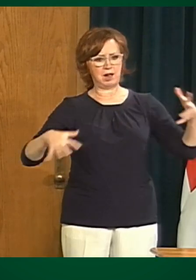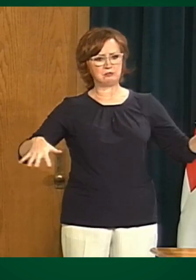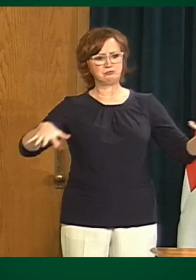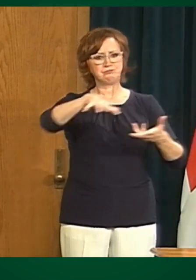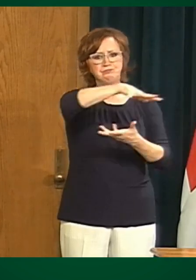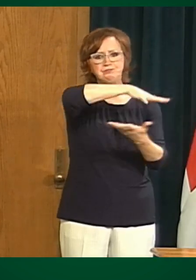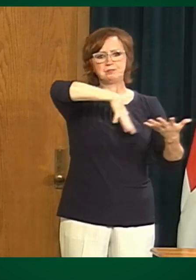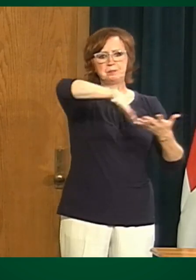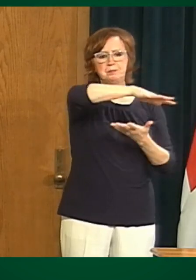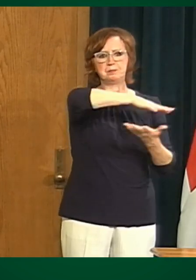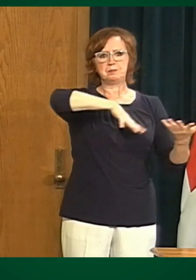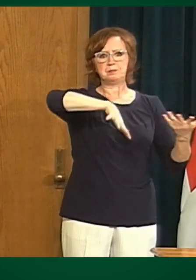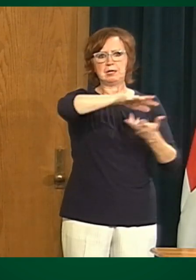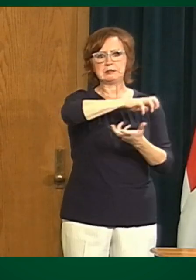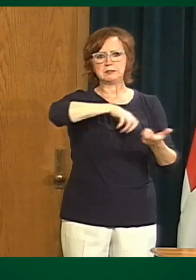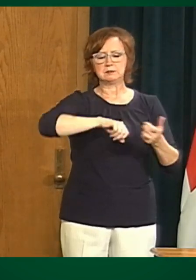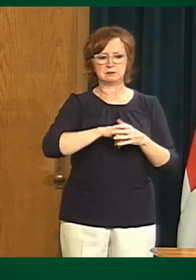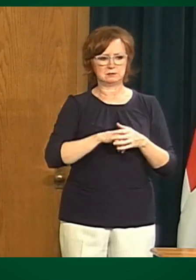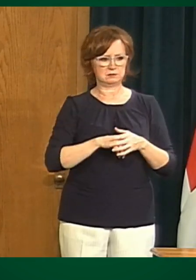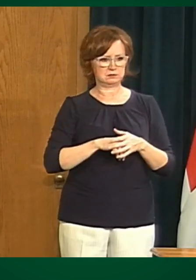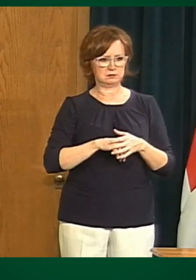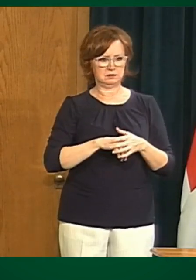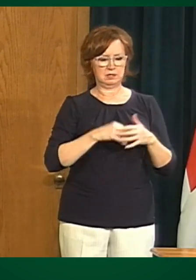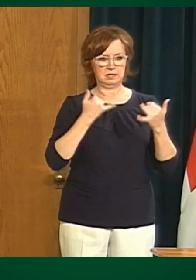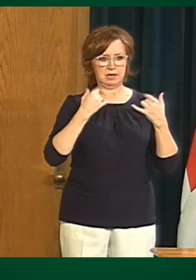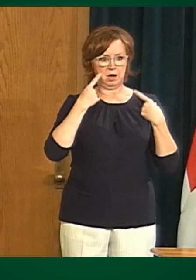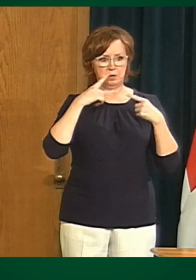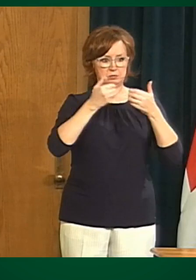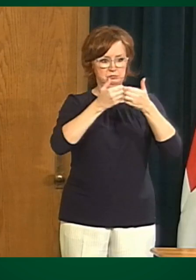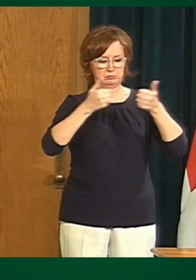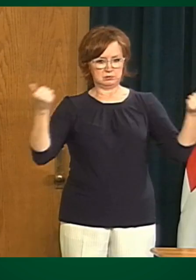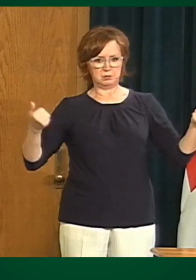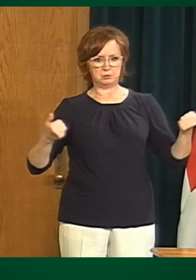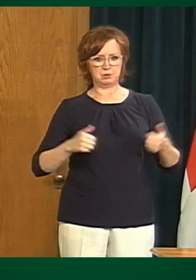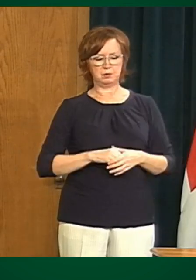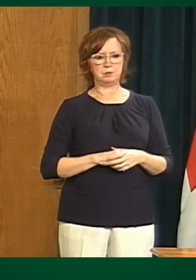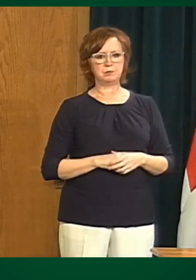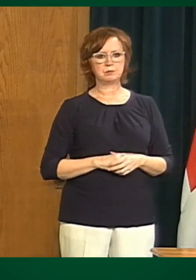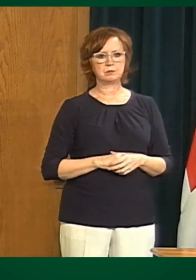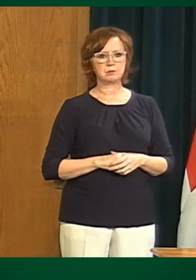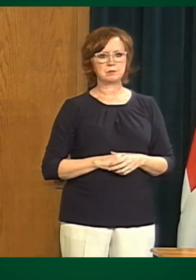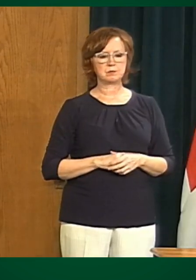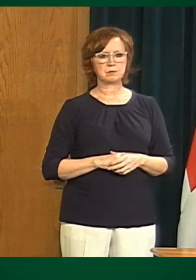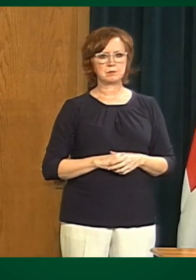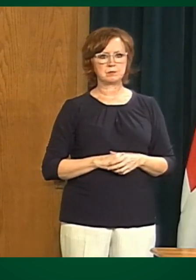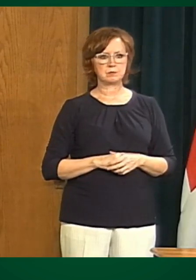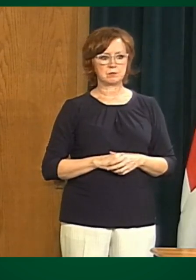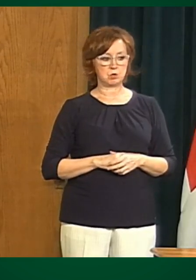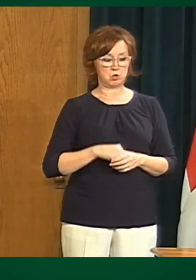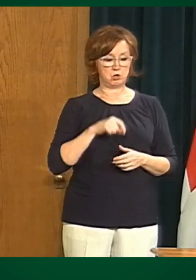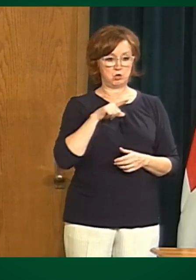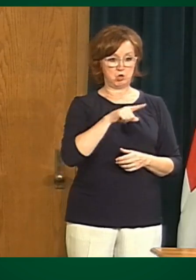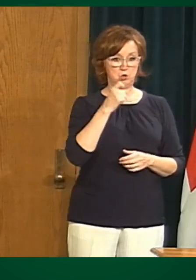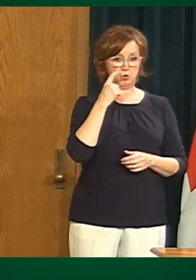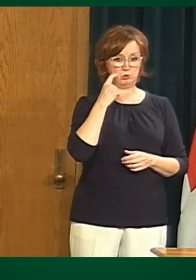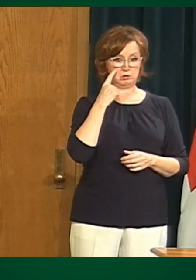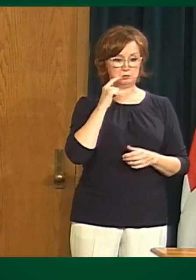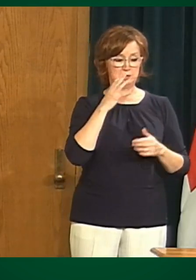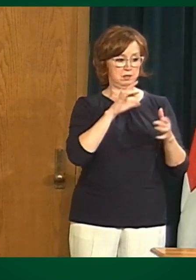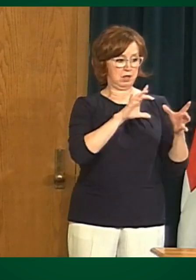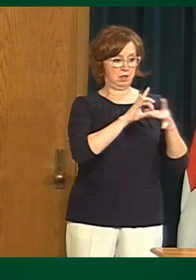and non-COVID patients at that hospital? For how long? And do you believe that's what caused this